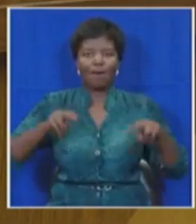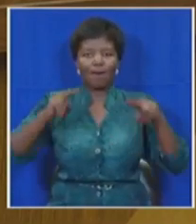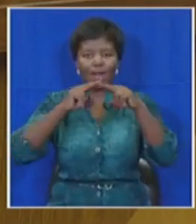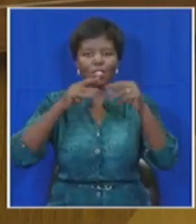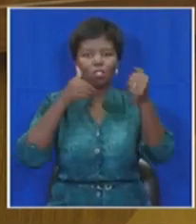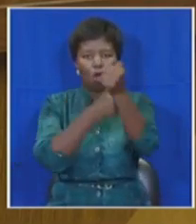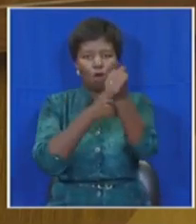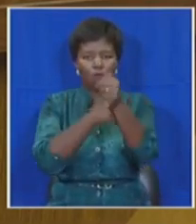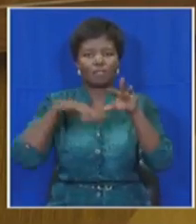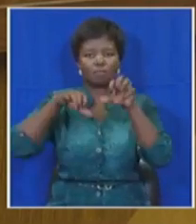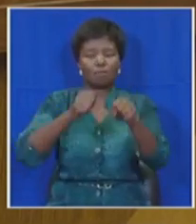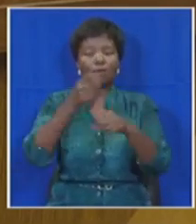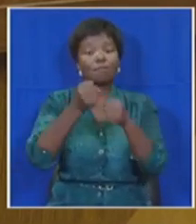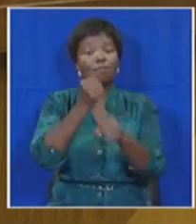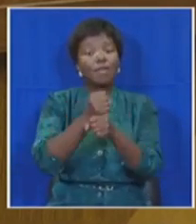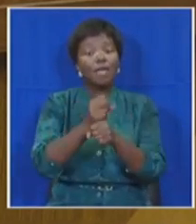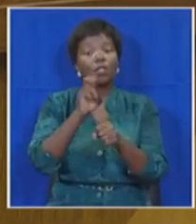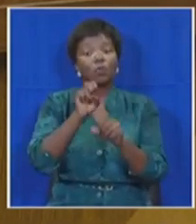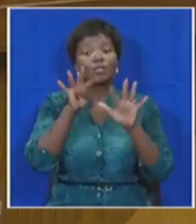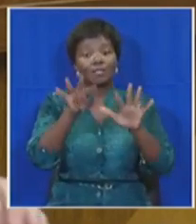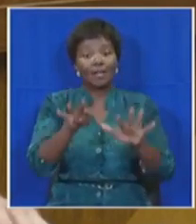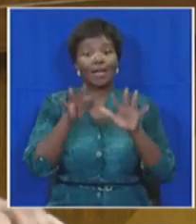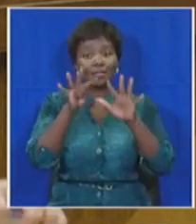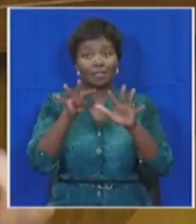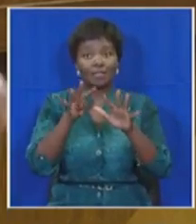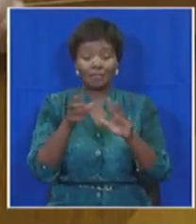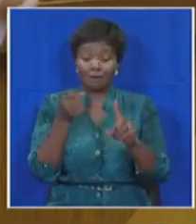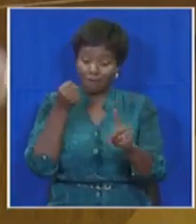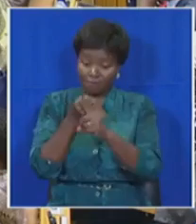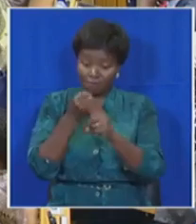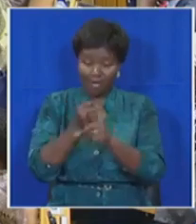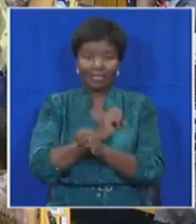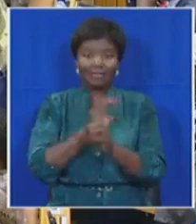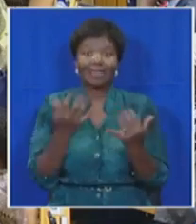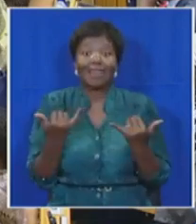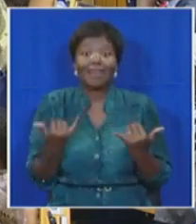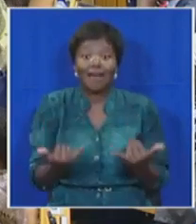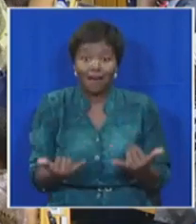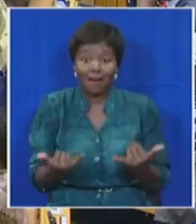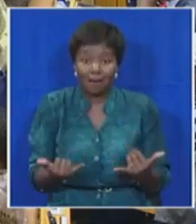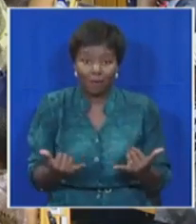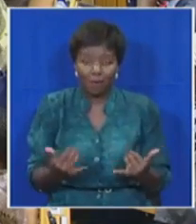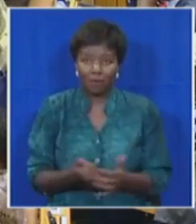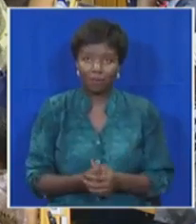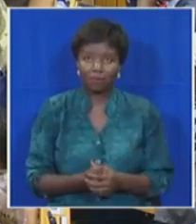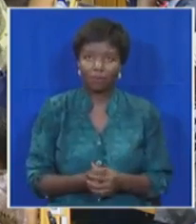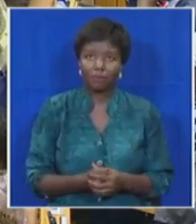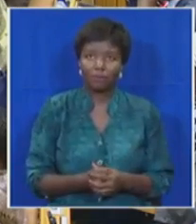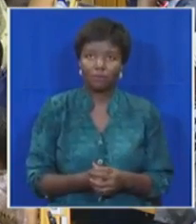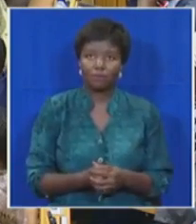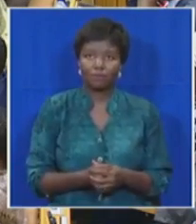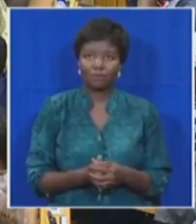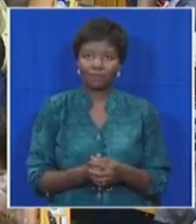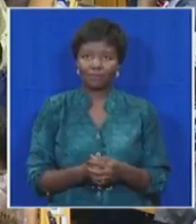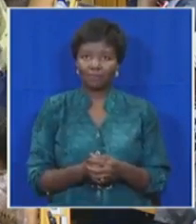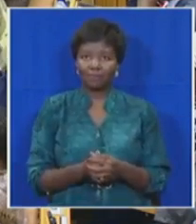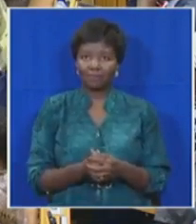in 2019. That fight starts now. Thank you. The Honourable Zgalala.